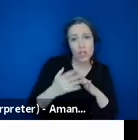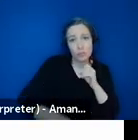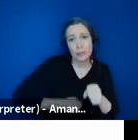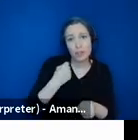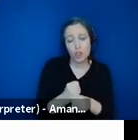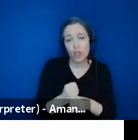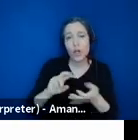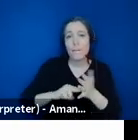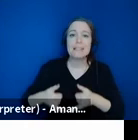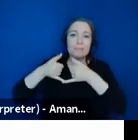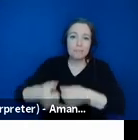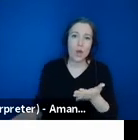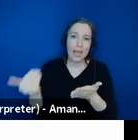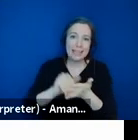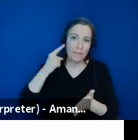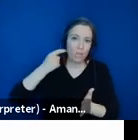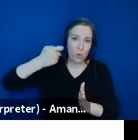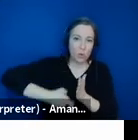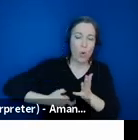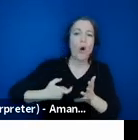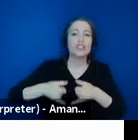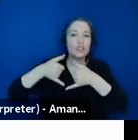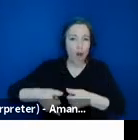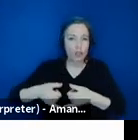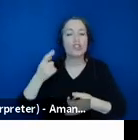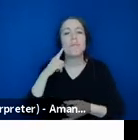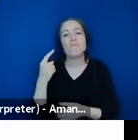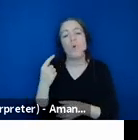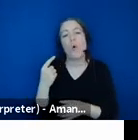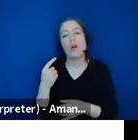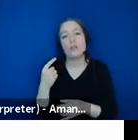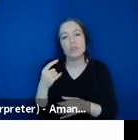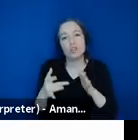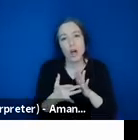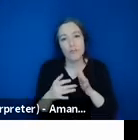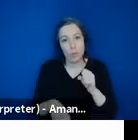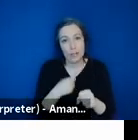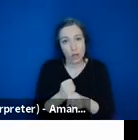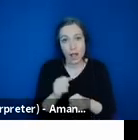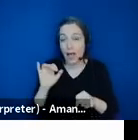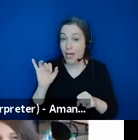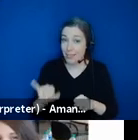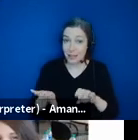going into your sophomore year, and the past program is open to all students so it's a great scholarship opportunity.